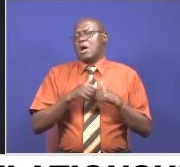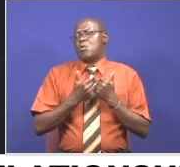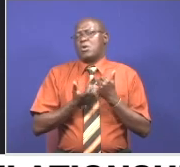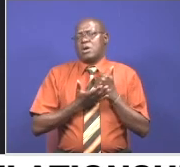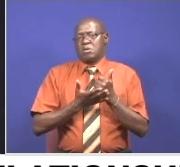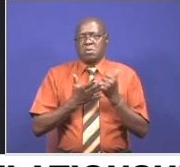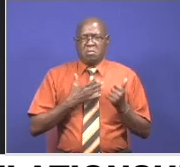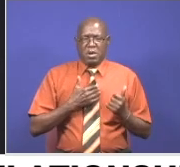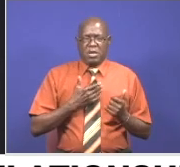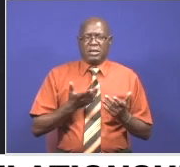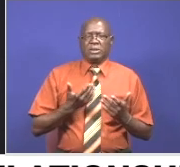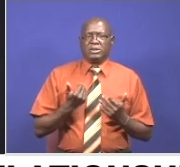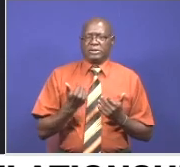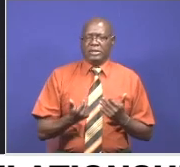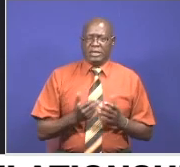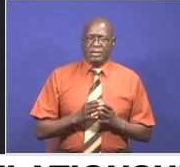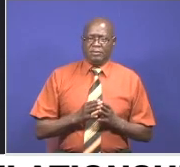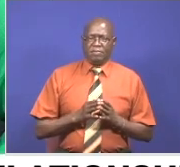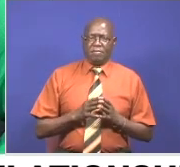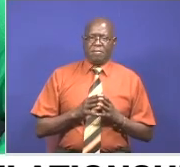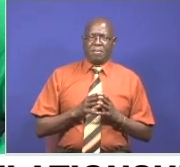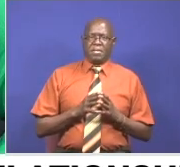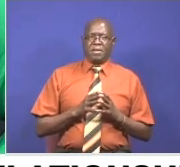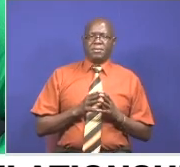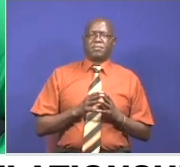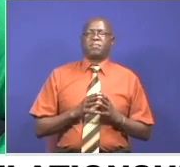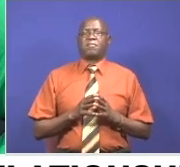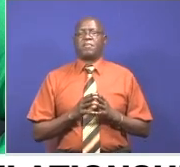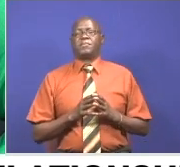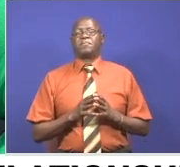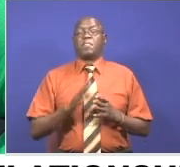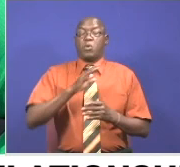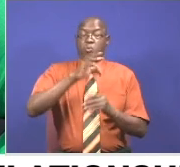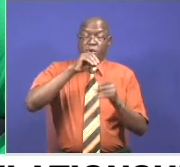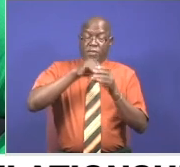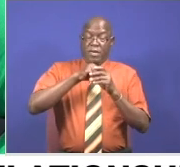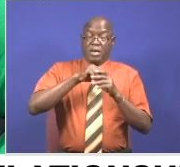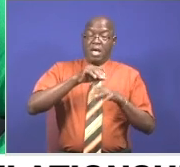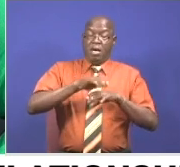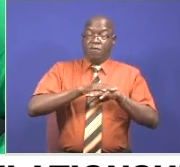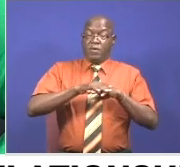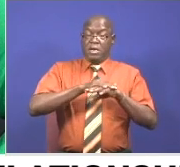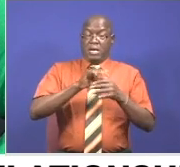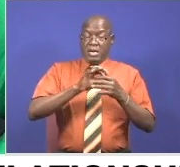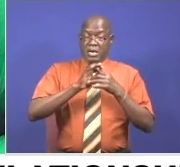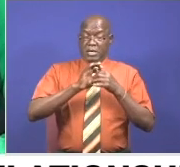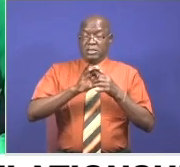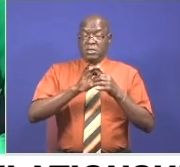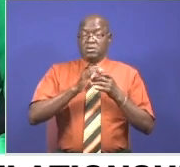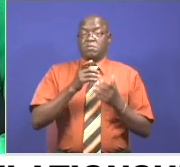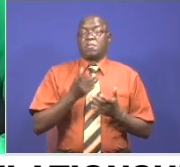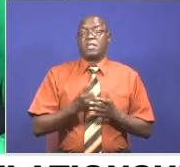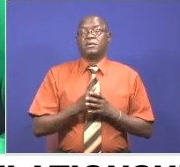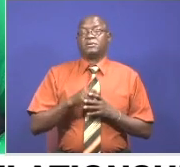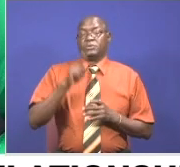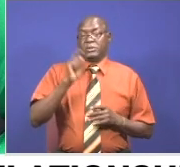my fiancé to be able to meet this need? Yeah, because I think within the African culture, we are used to, you know, we need to